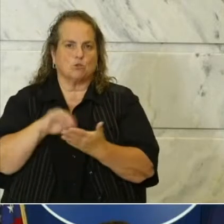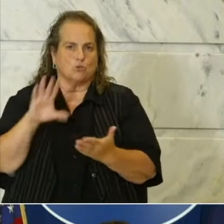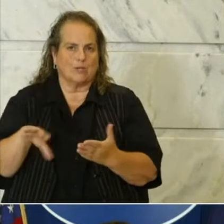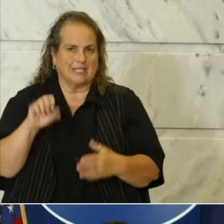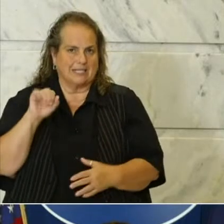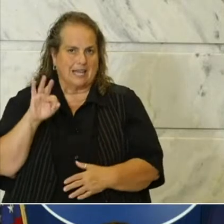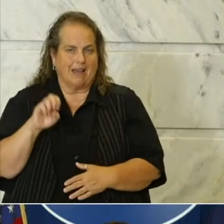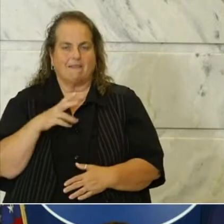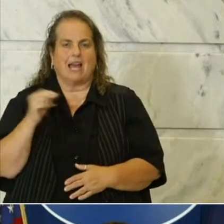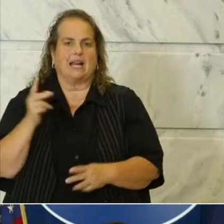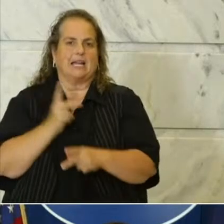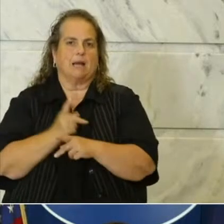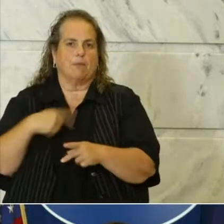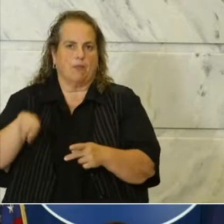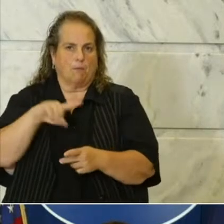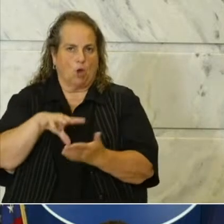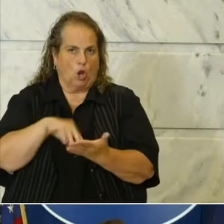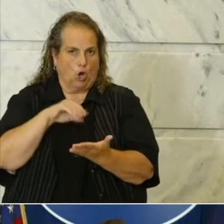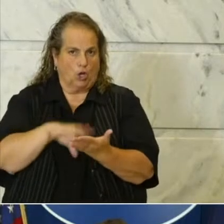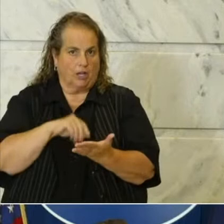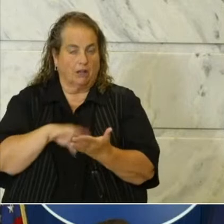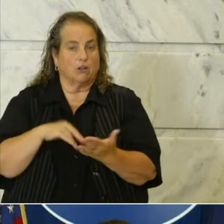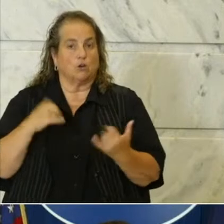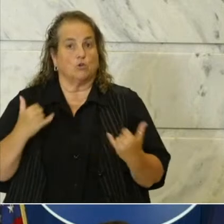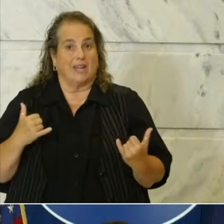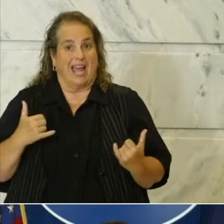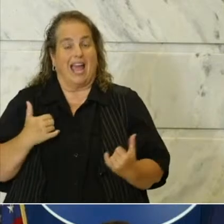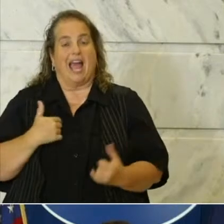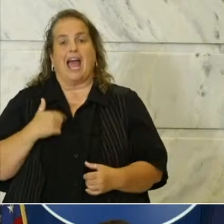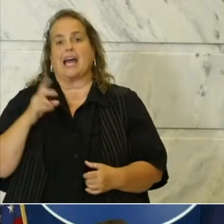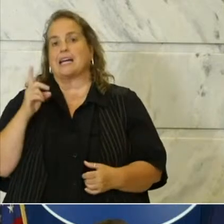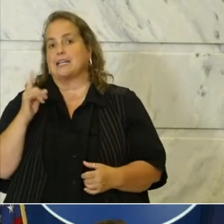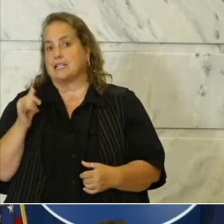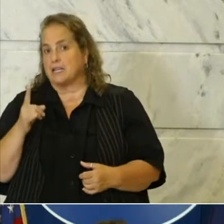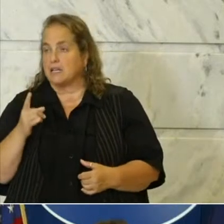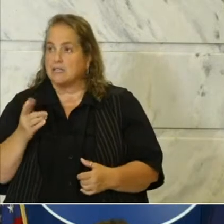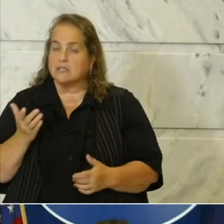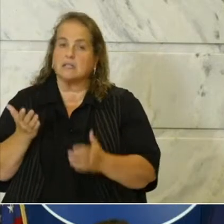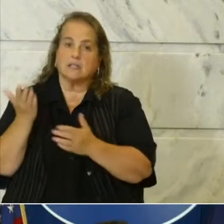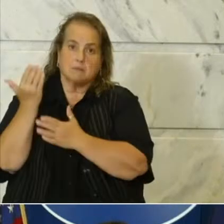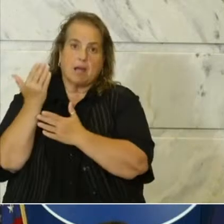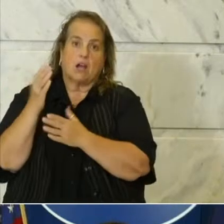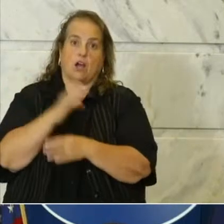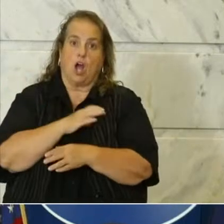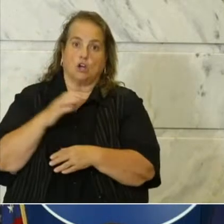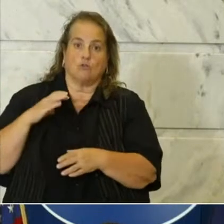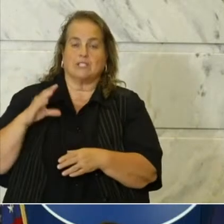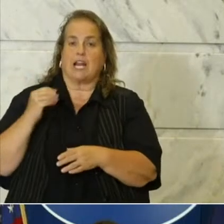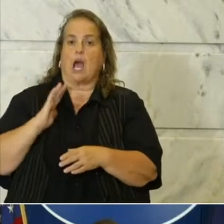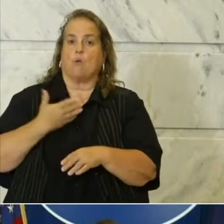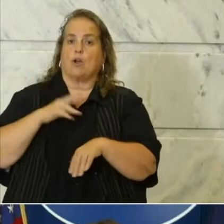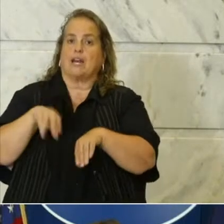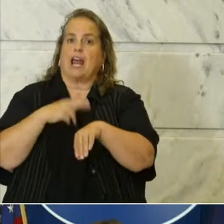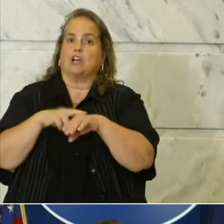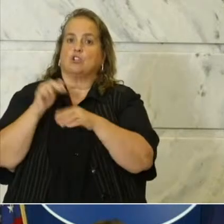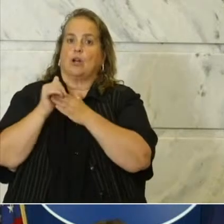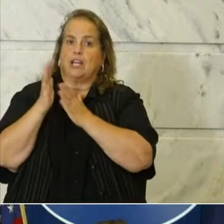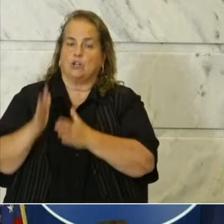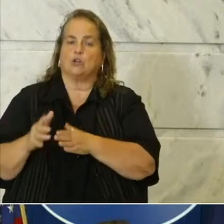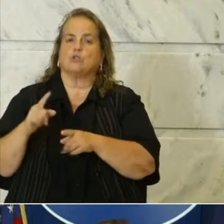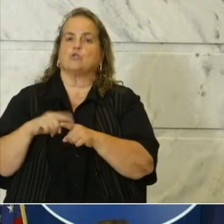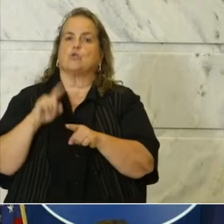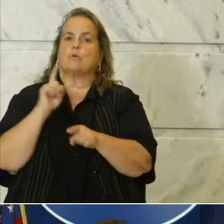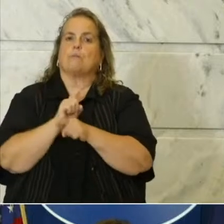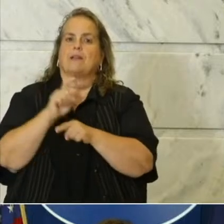keep them learning. So today I urge Congress and our national leaders to meet this moment so that we can meet the needs of our communities in